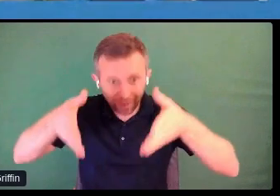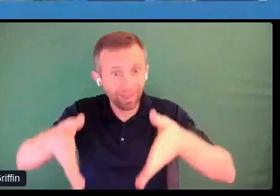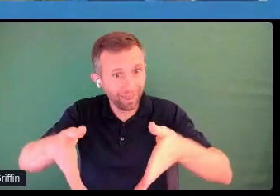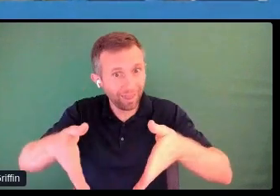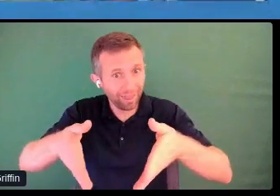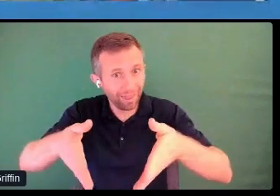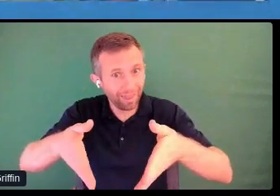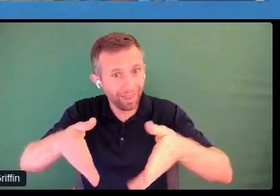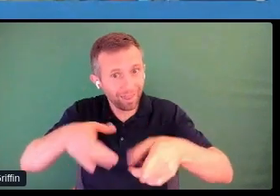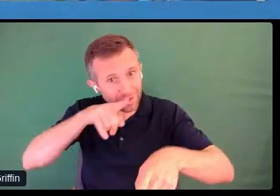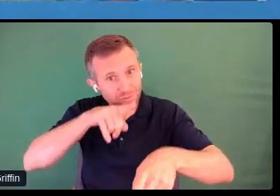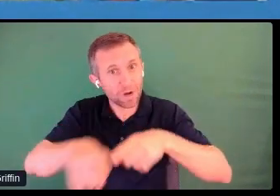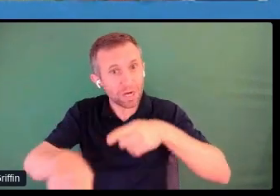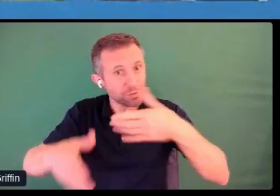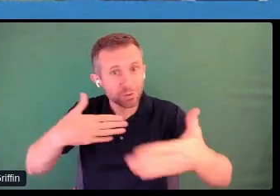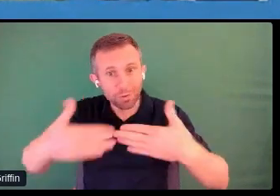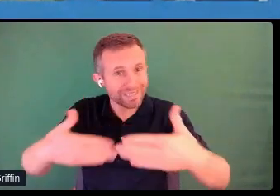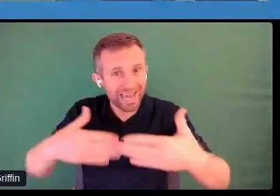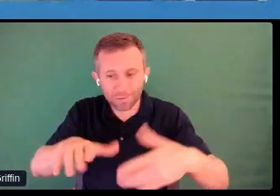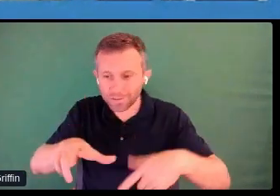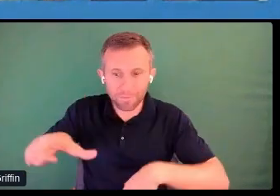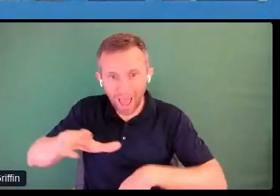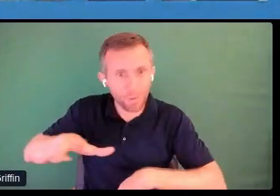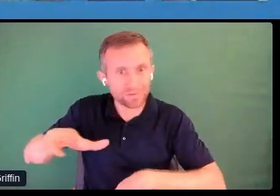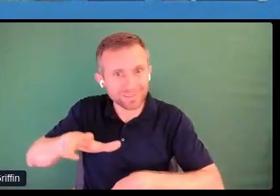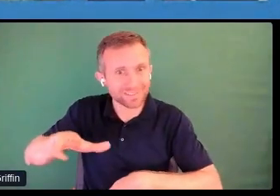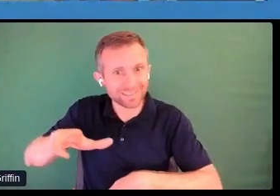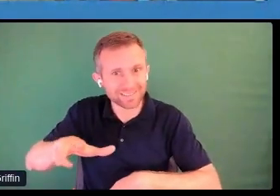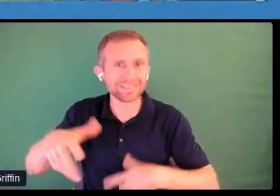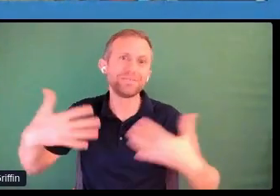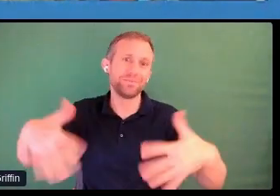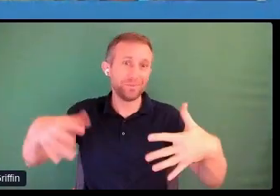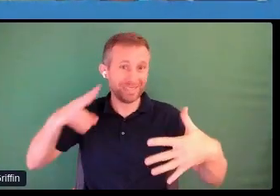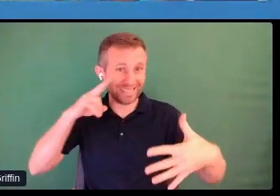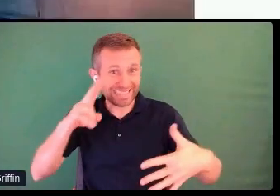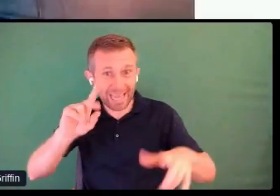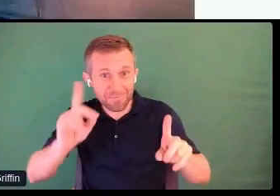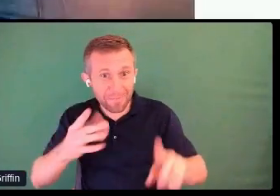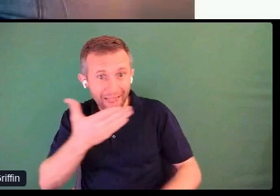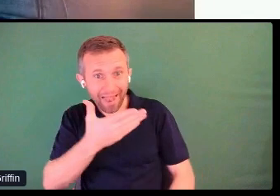in many different geographies was absolutely amazing, as you can see in this picture.